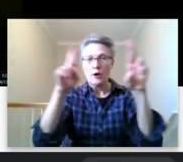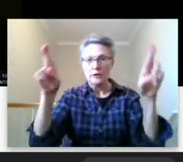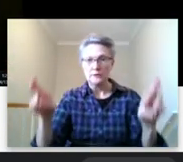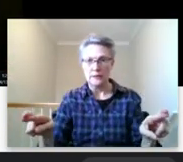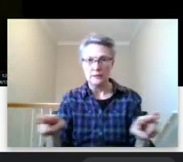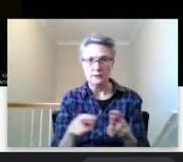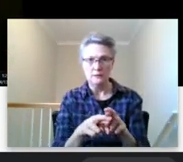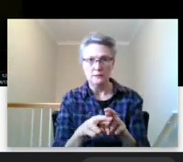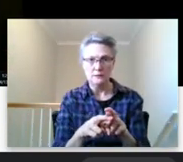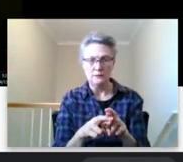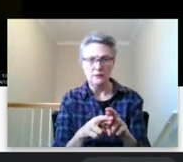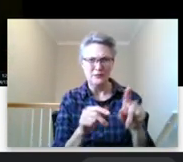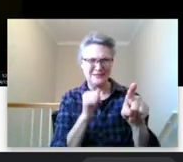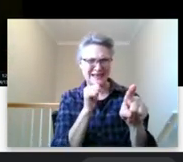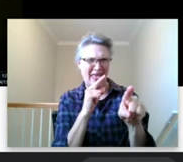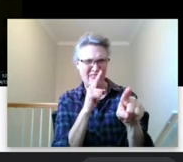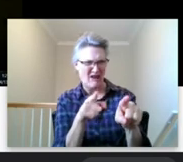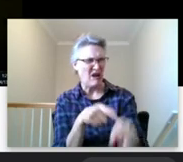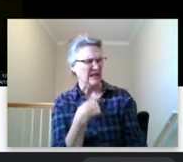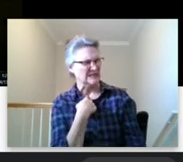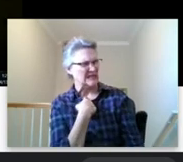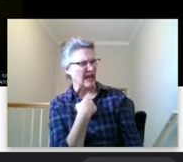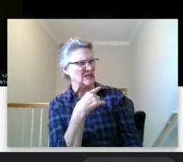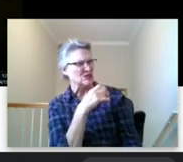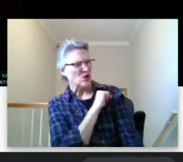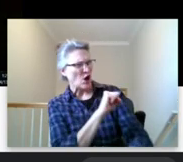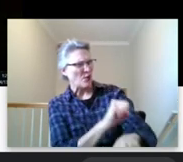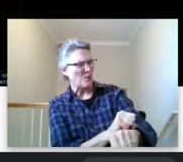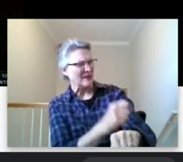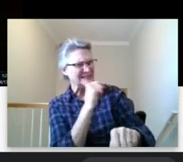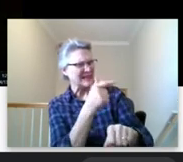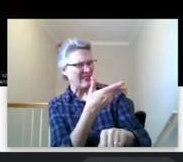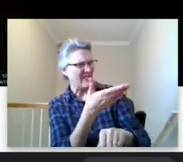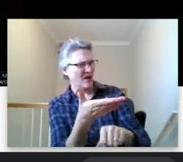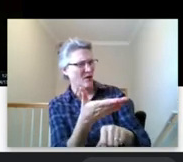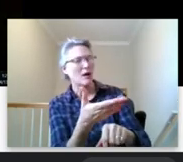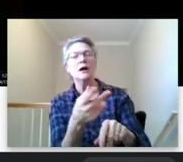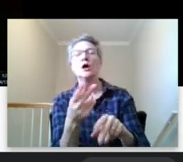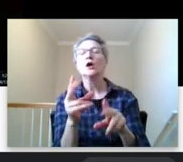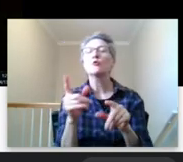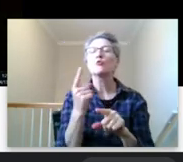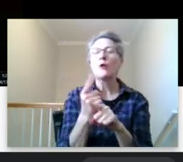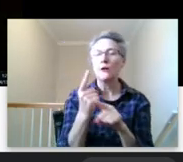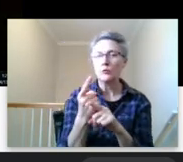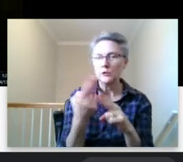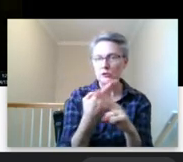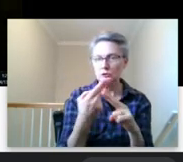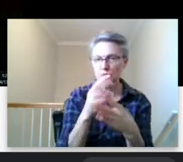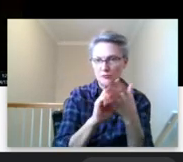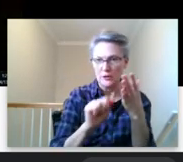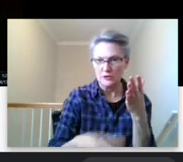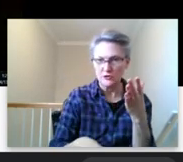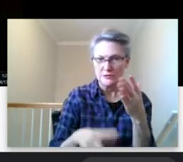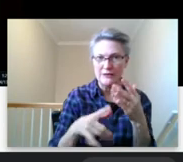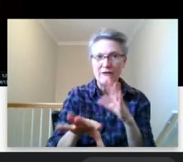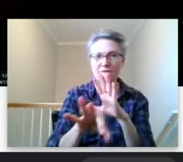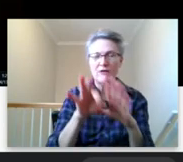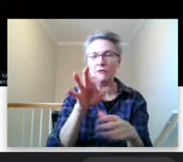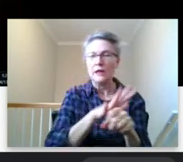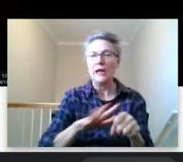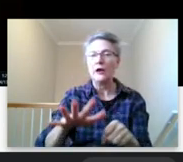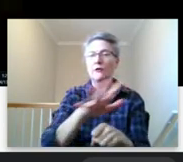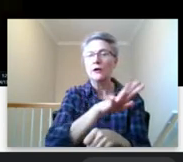don't exist. Well, you're right. We're going to use subtraction in a minute, and we'll account for that, right? So if I found the area of